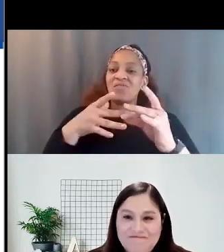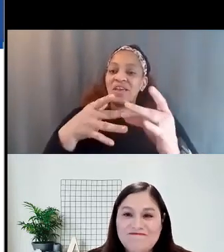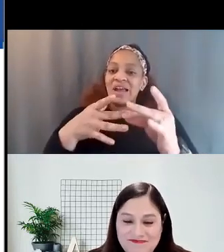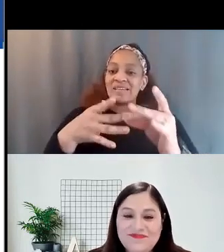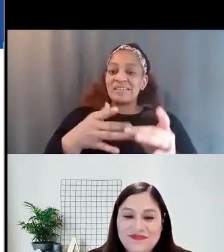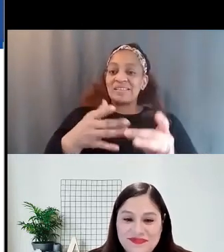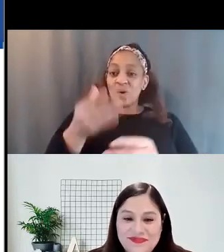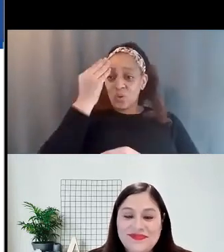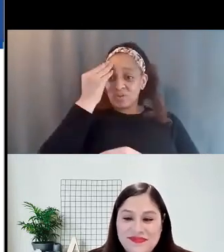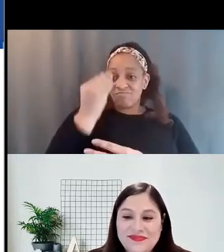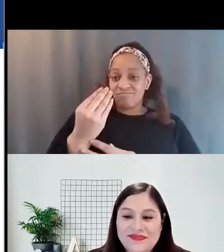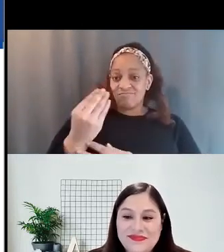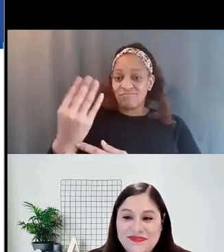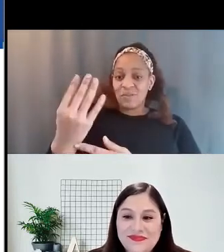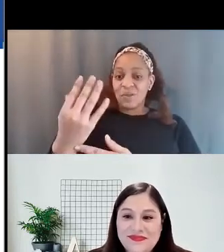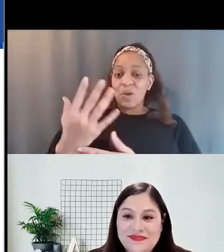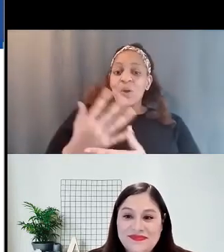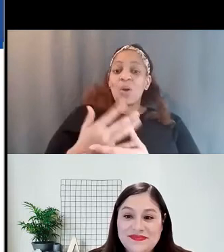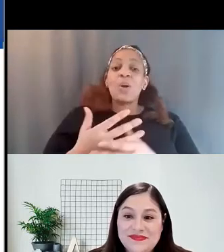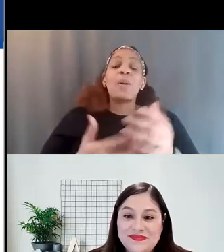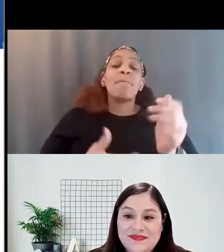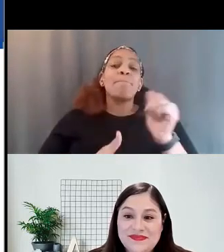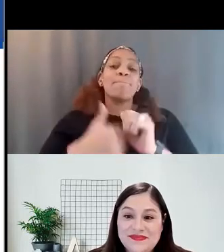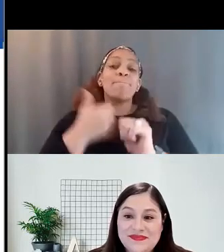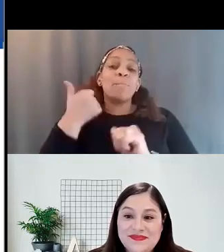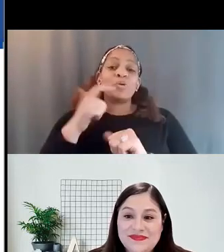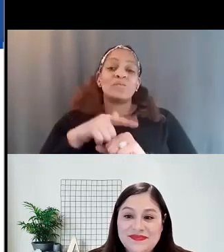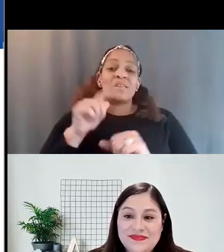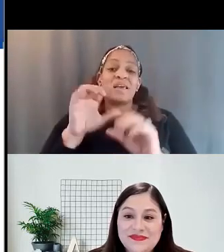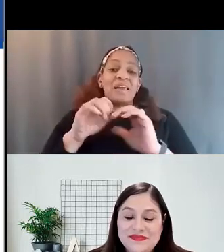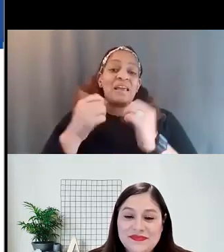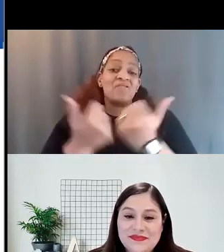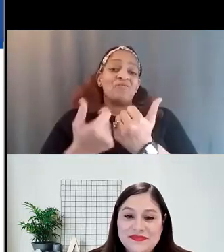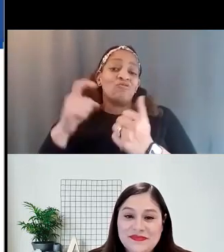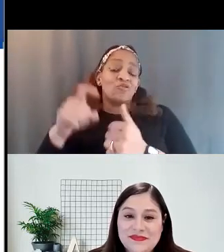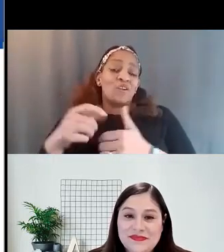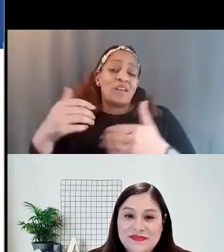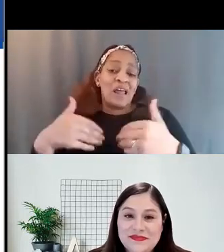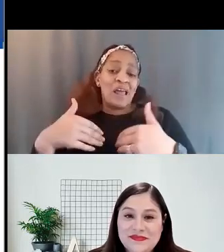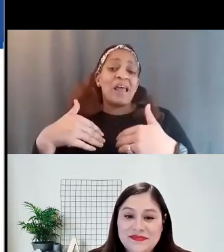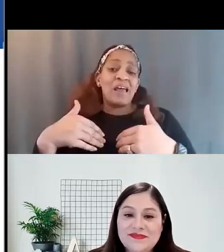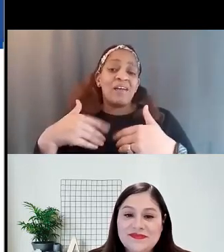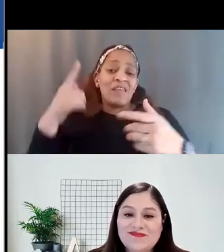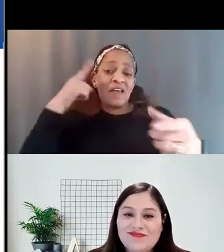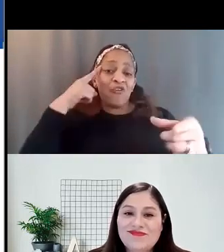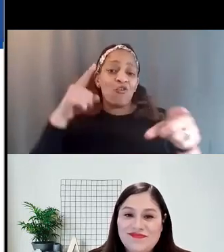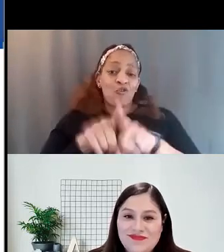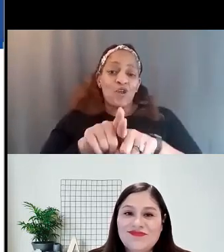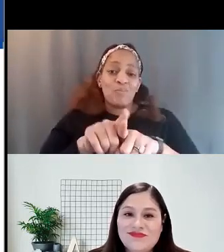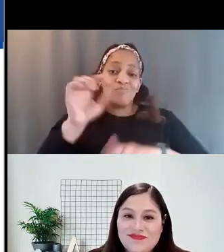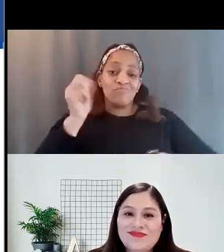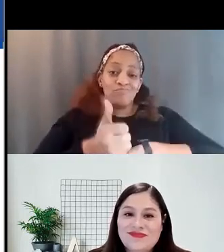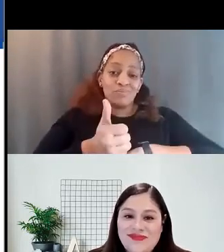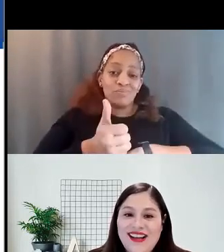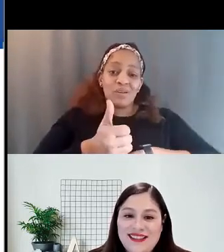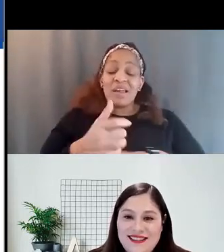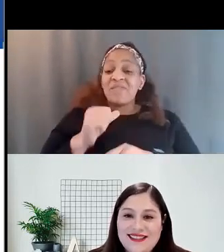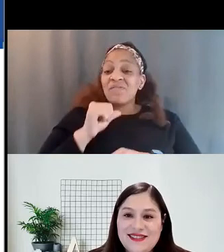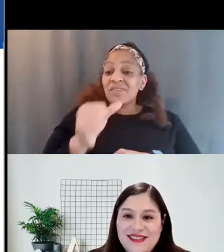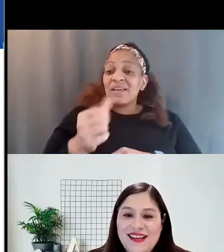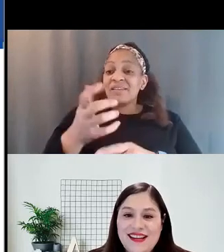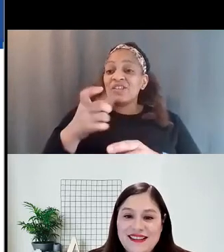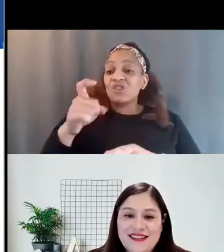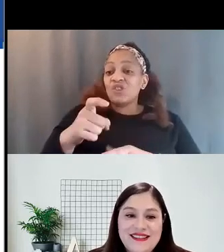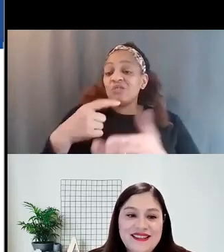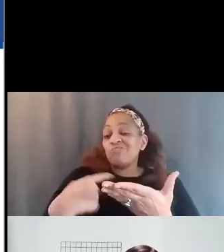that I think most agencies should have an agreement like that in place, but if they don't, they might want to visit that.